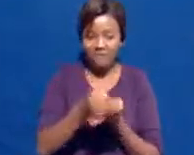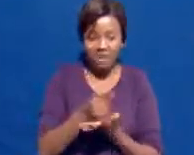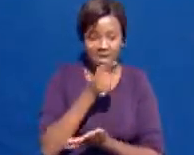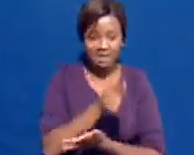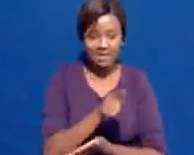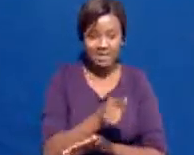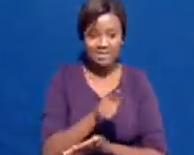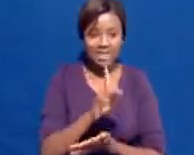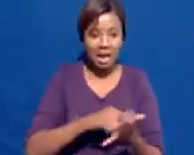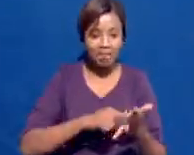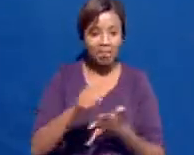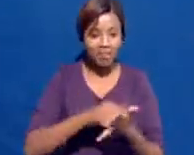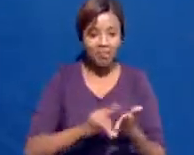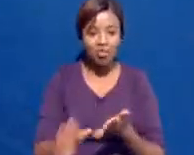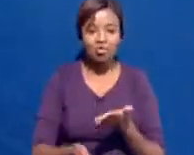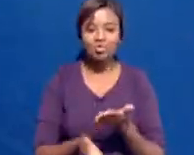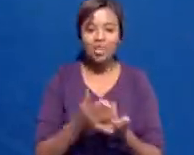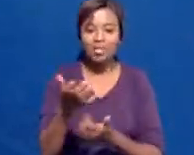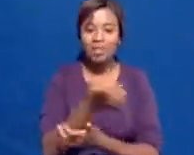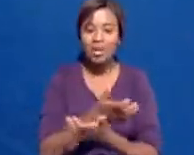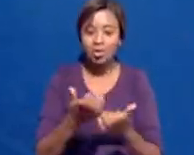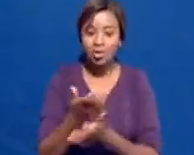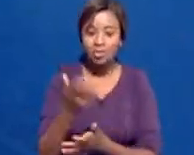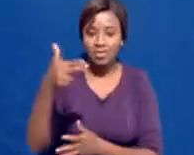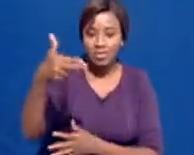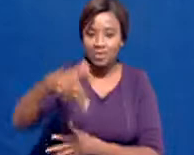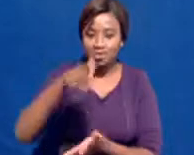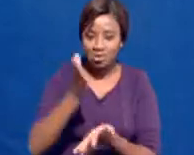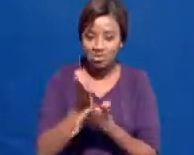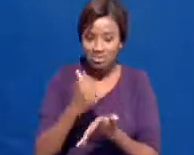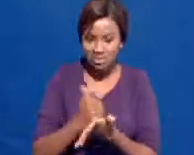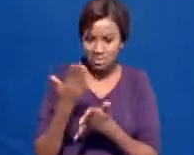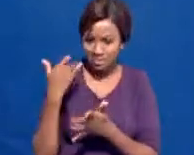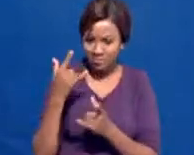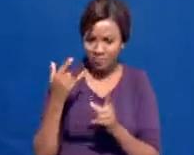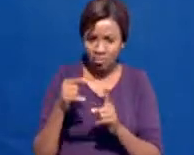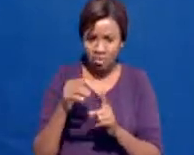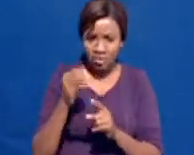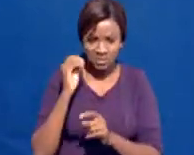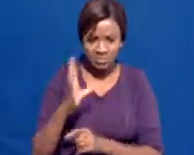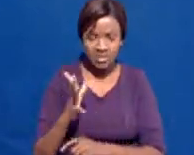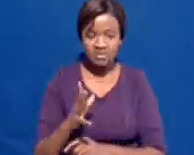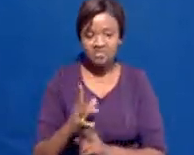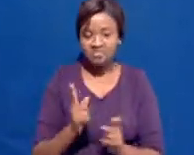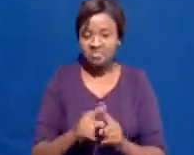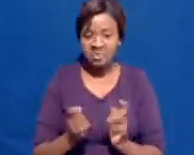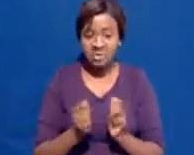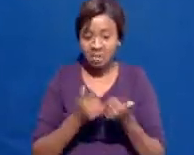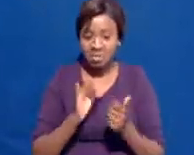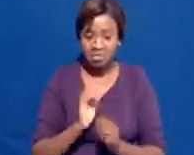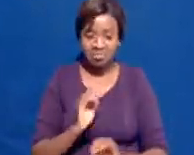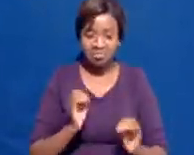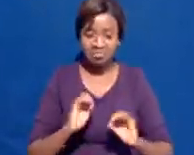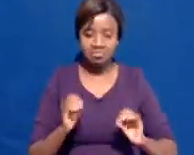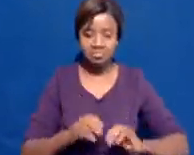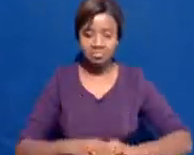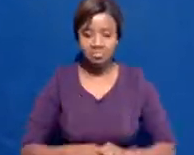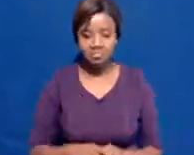was approved to ease pressure in the petroleum sector during the same period. Stephen Leto, Citizen TV.